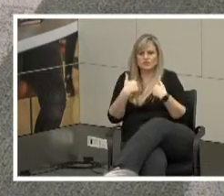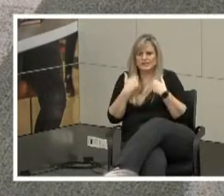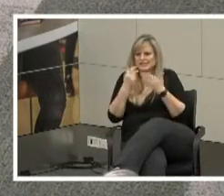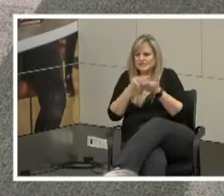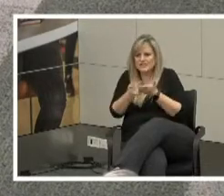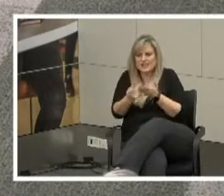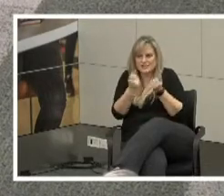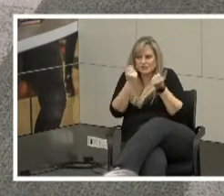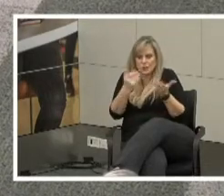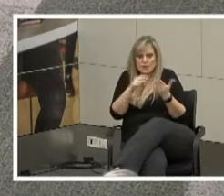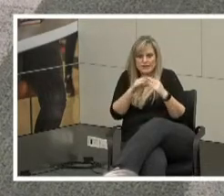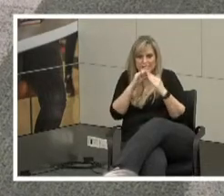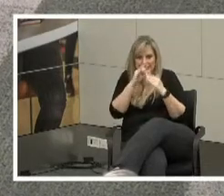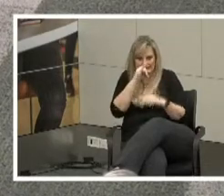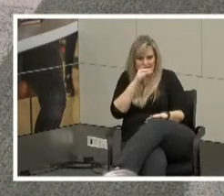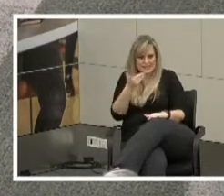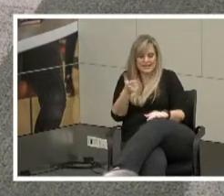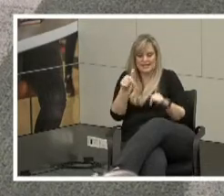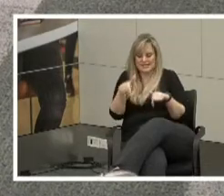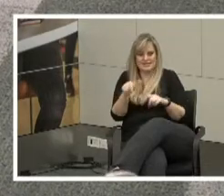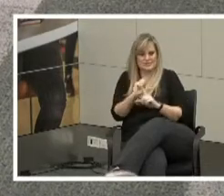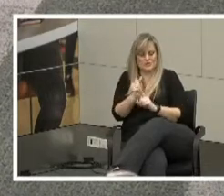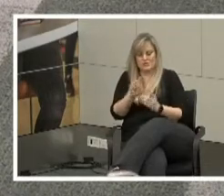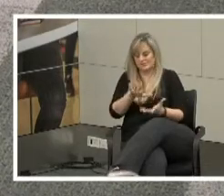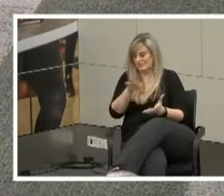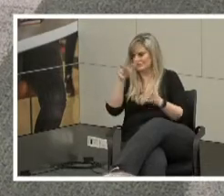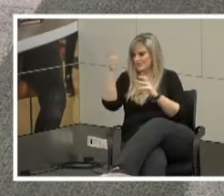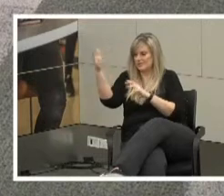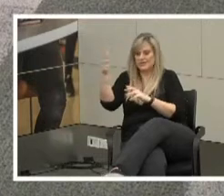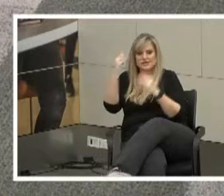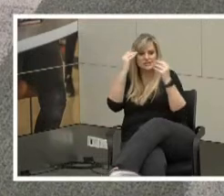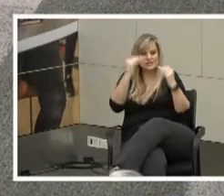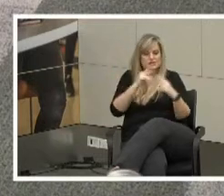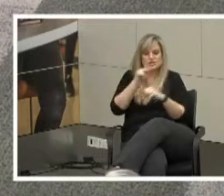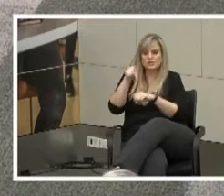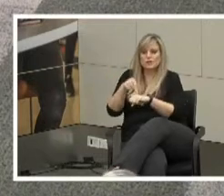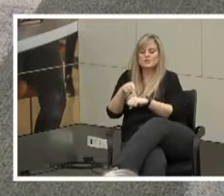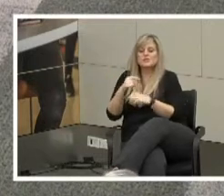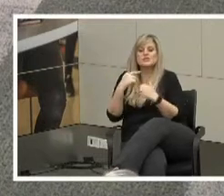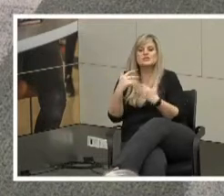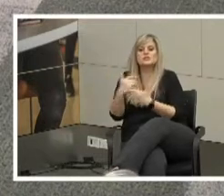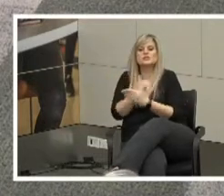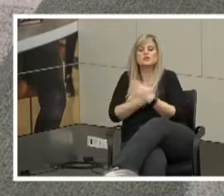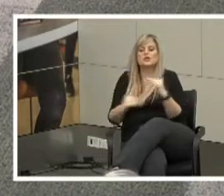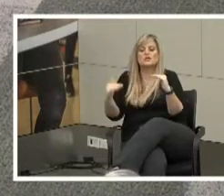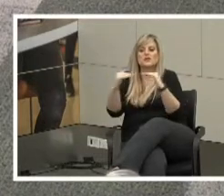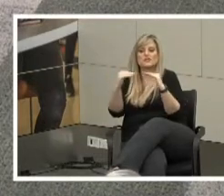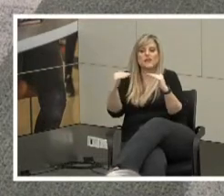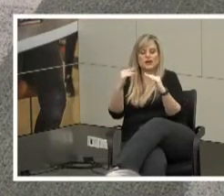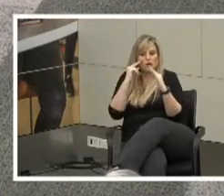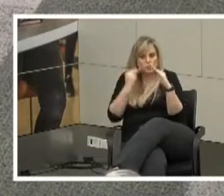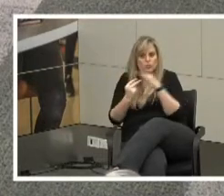kids has turned into such a debacle our teachers and principles deserve a fair predictable and consistently applied evaluation